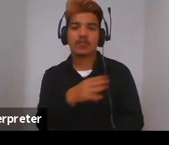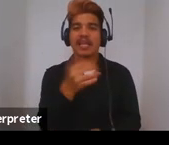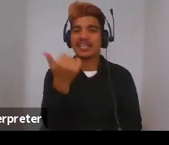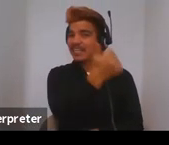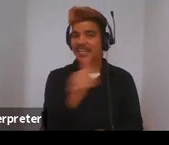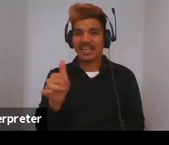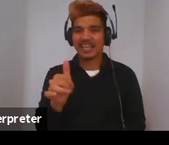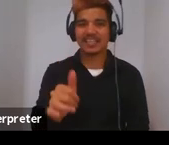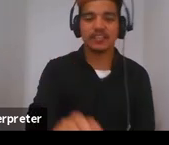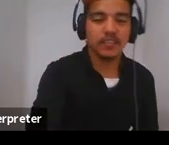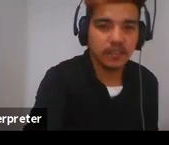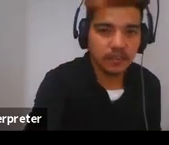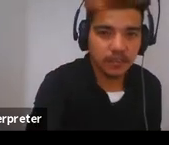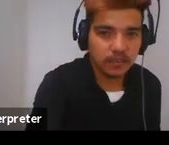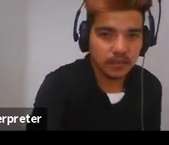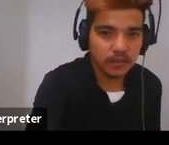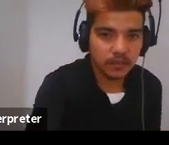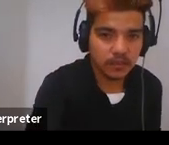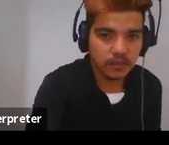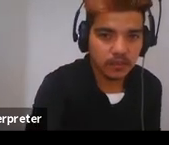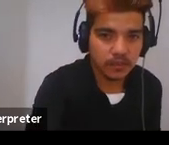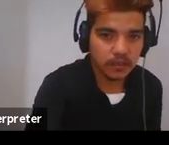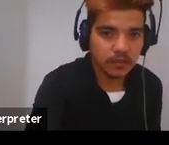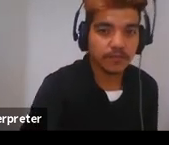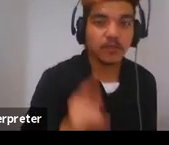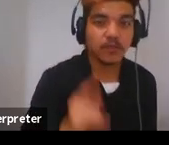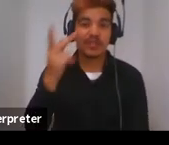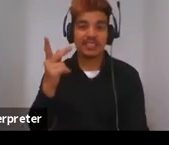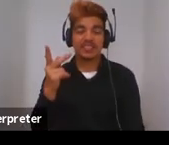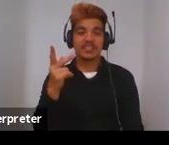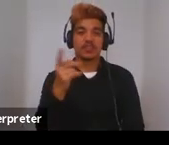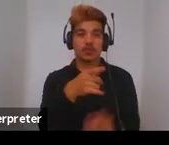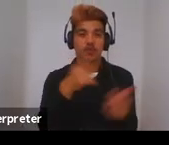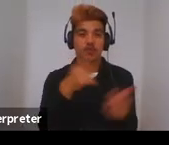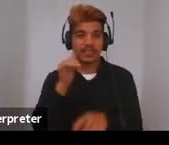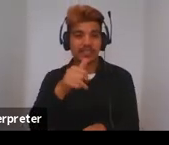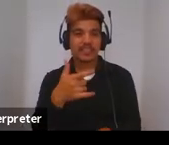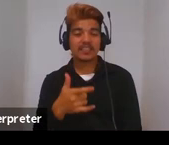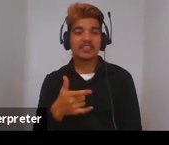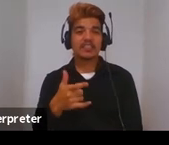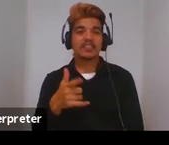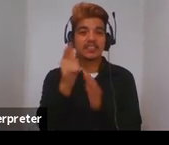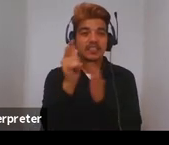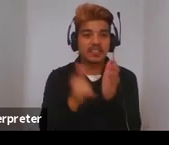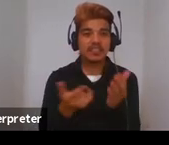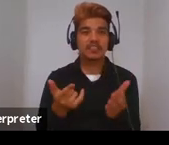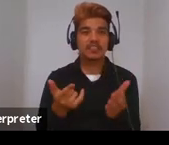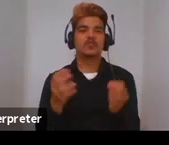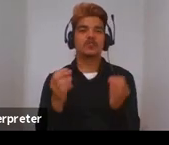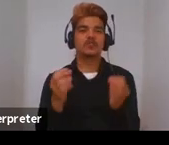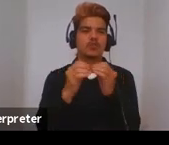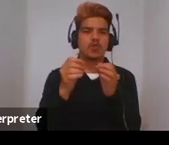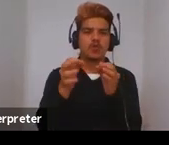these circumstances exist. So you'll see right away, the legalese is more